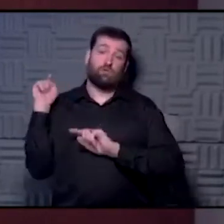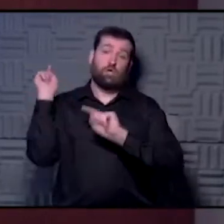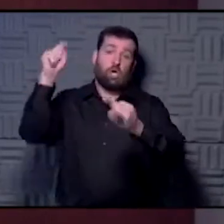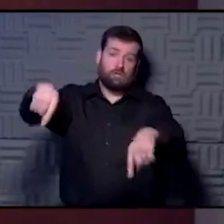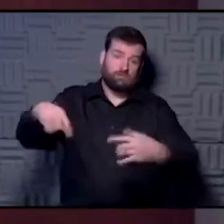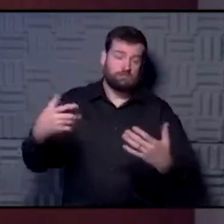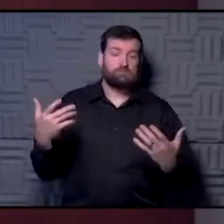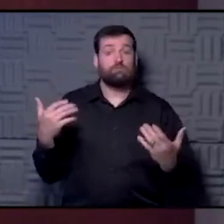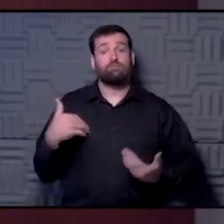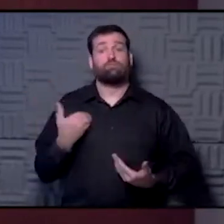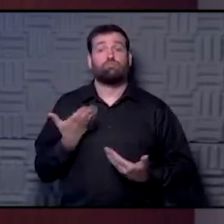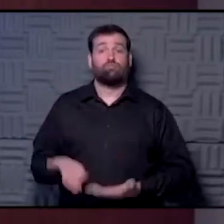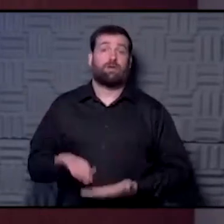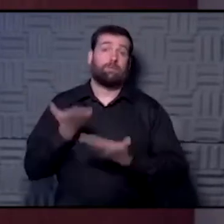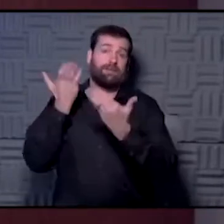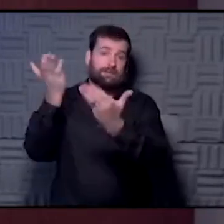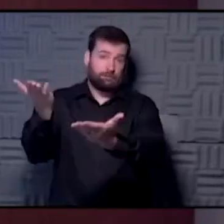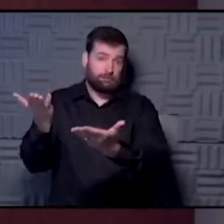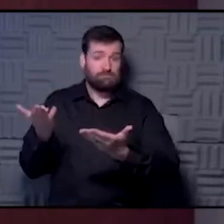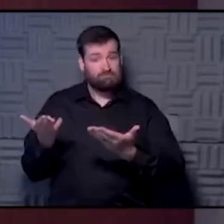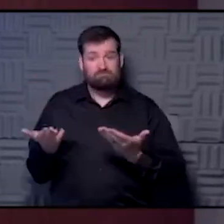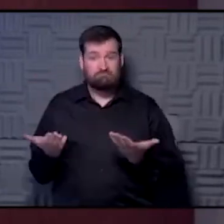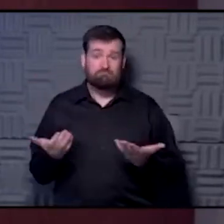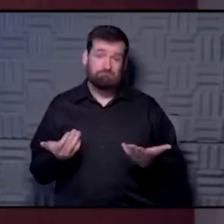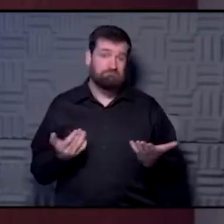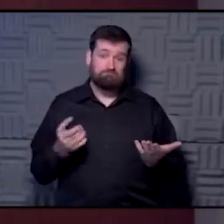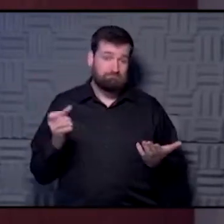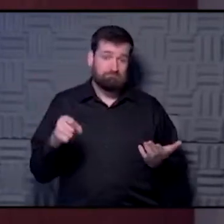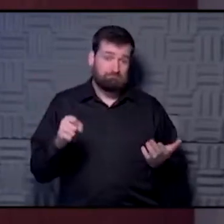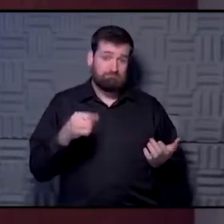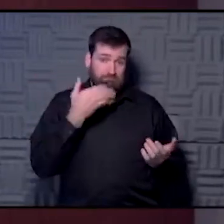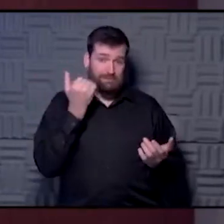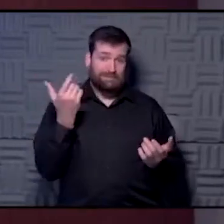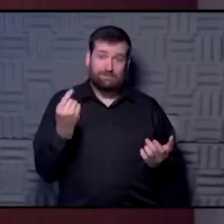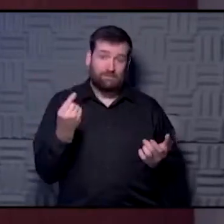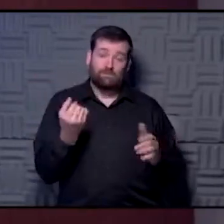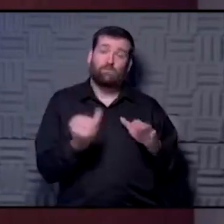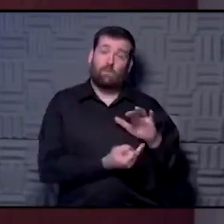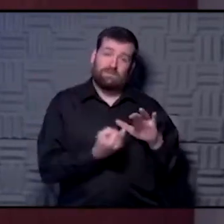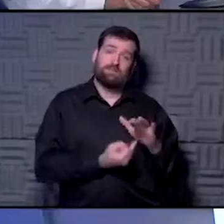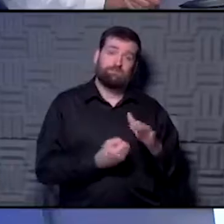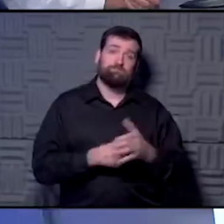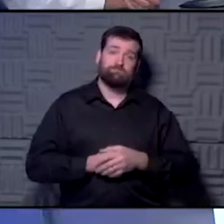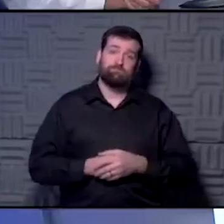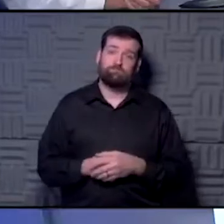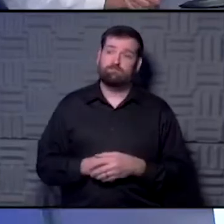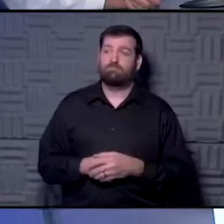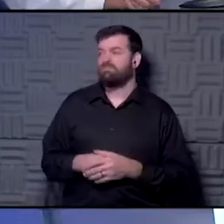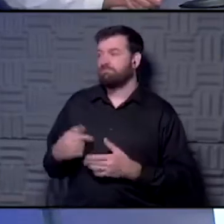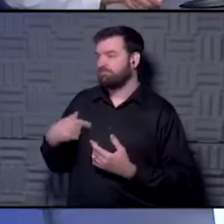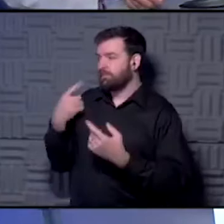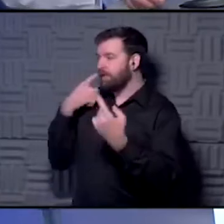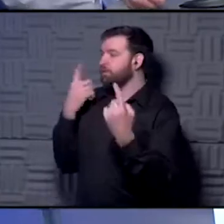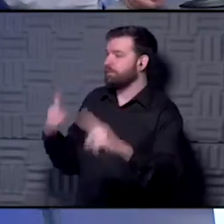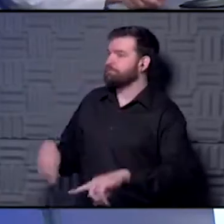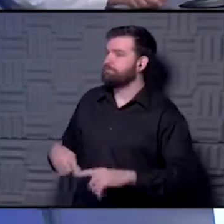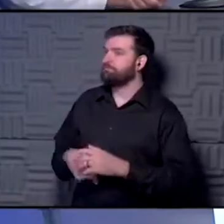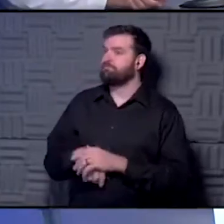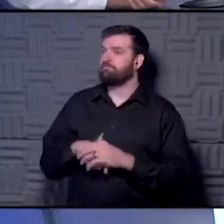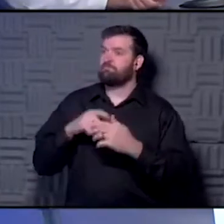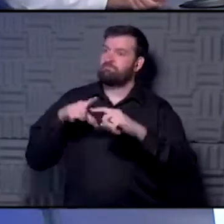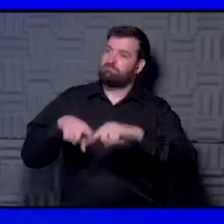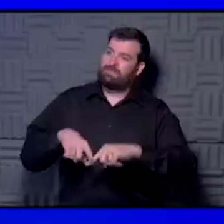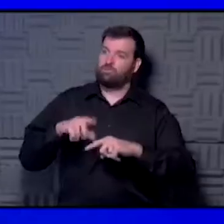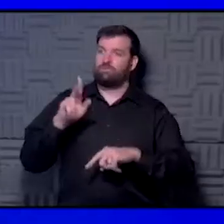So the recommendation that I would say is, yeah, the best thing to do would be to quarantine. Yeah, I would agree, based on the